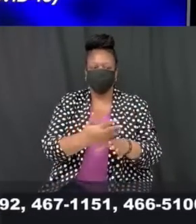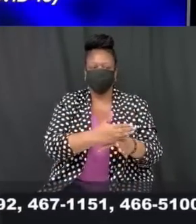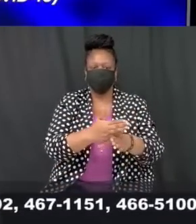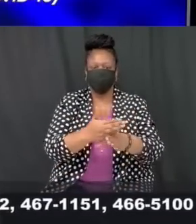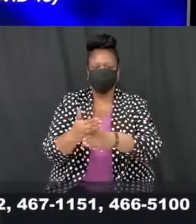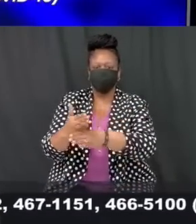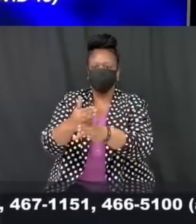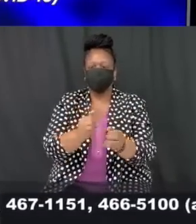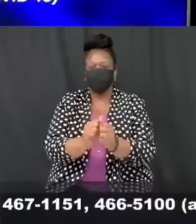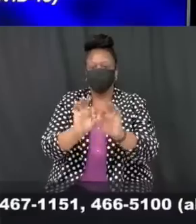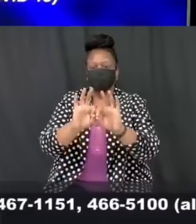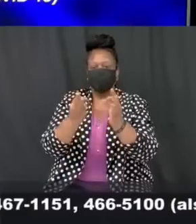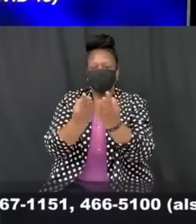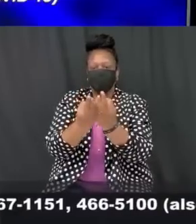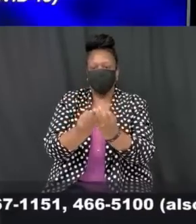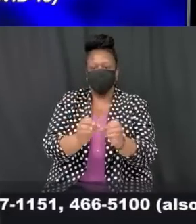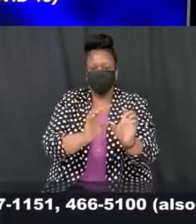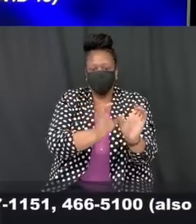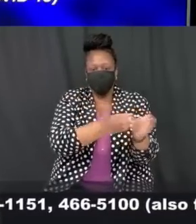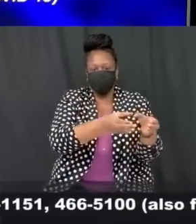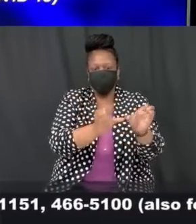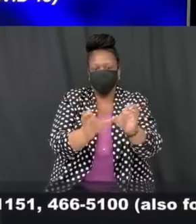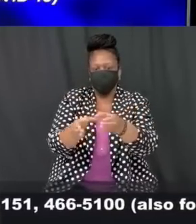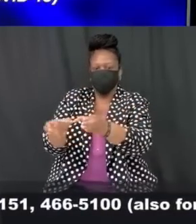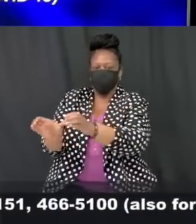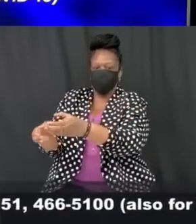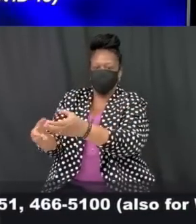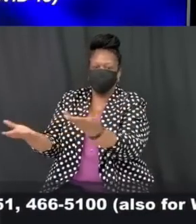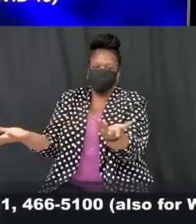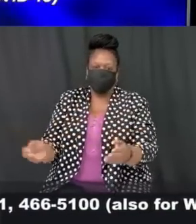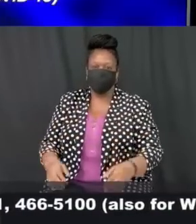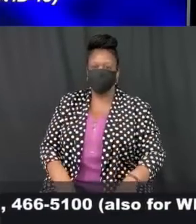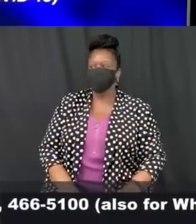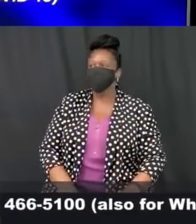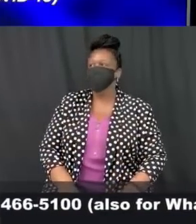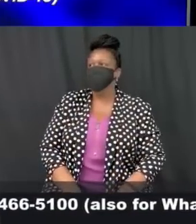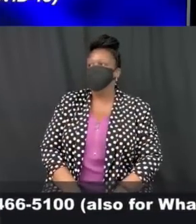Thank you, Dr. Laws. This next question,